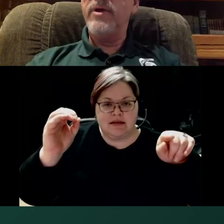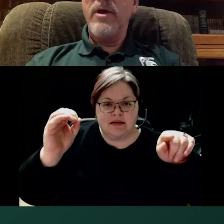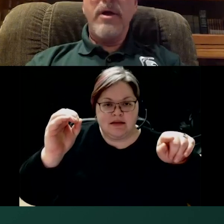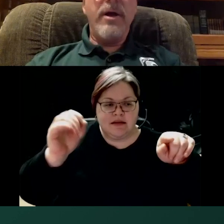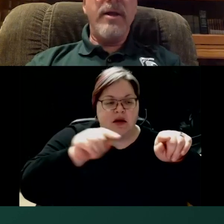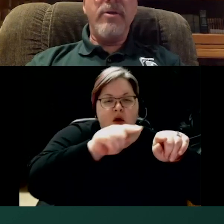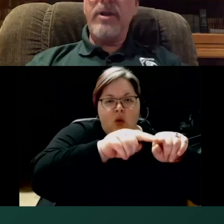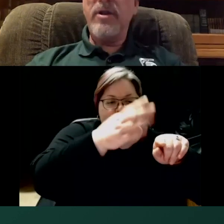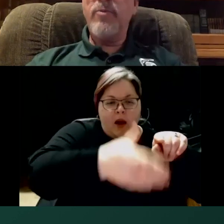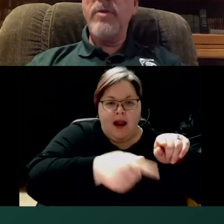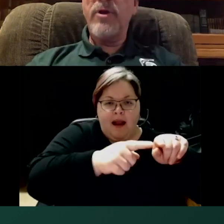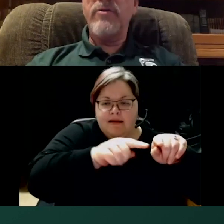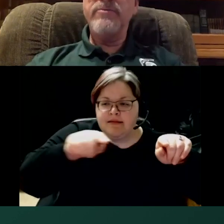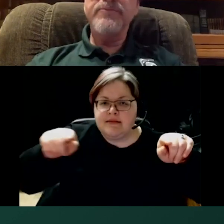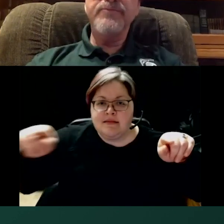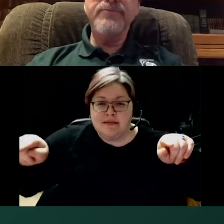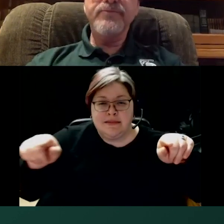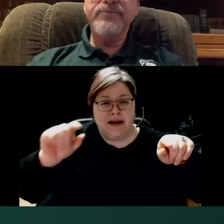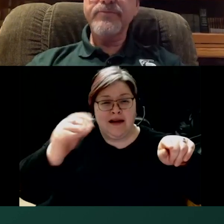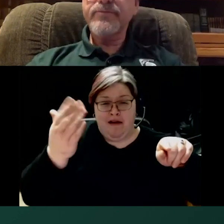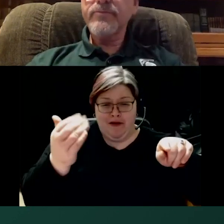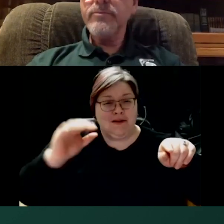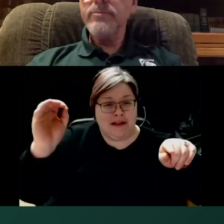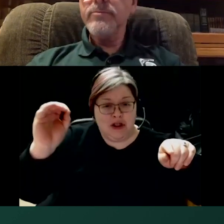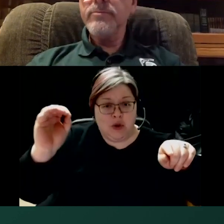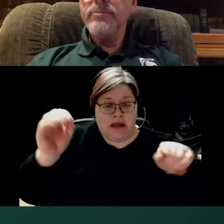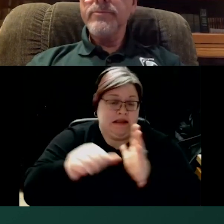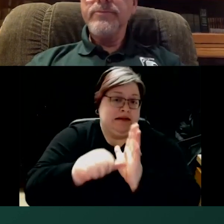that. And so that it's pretty impressive.